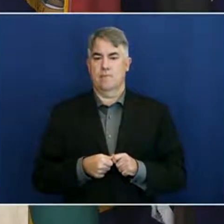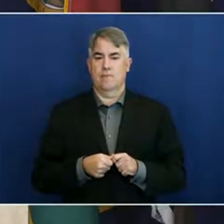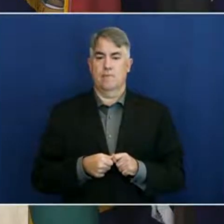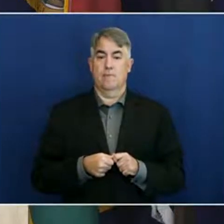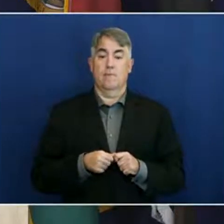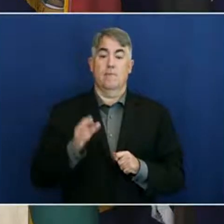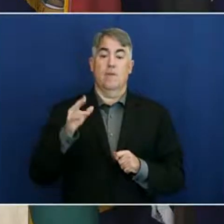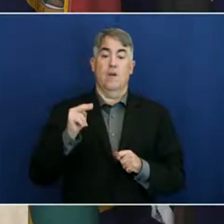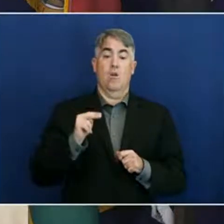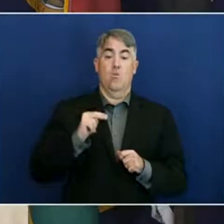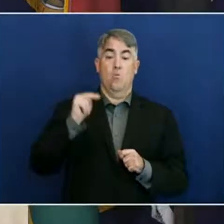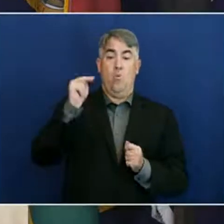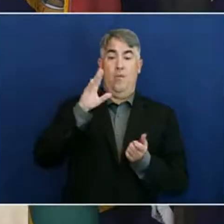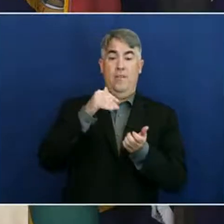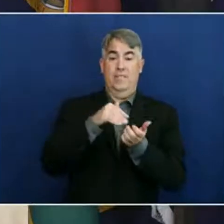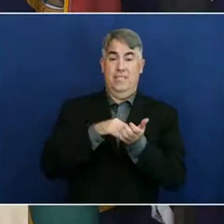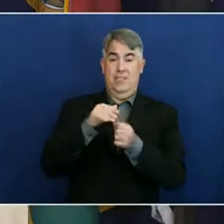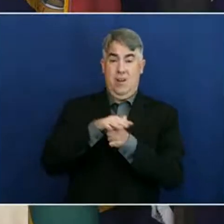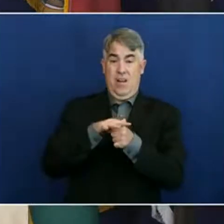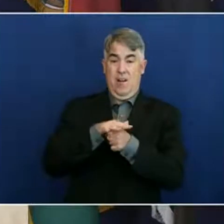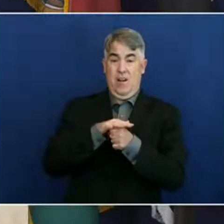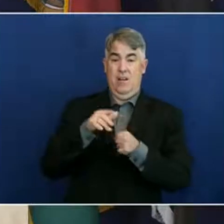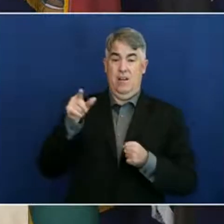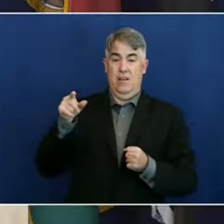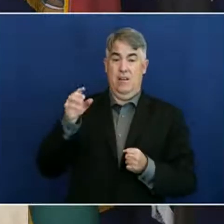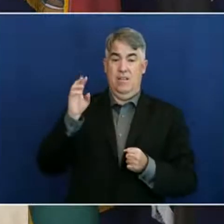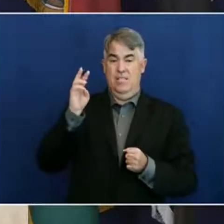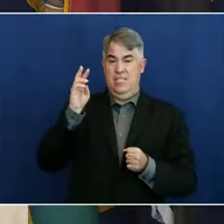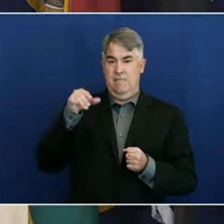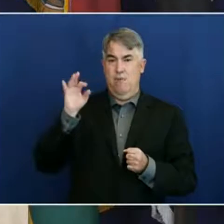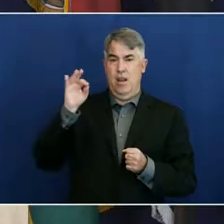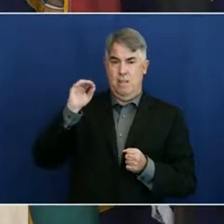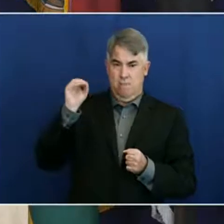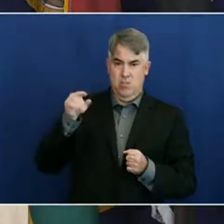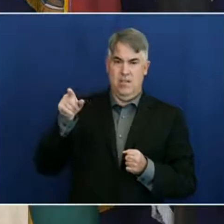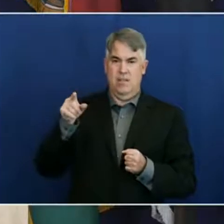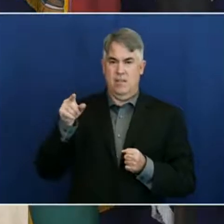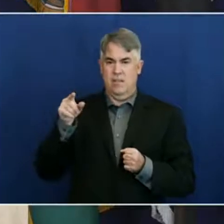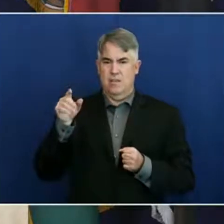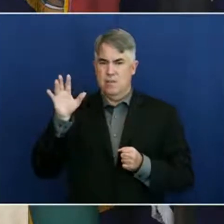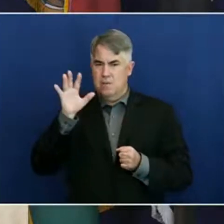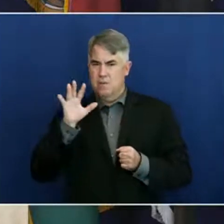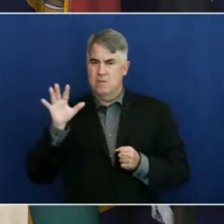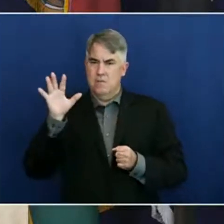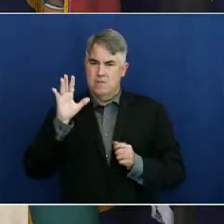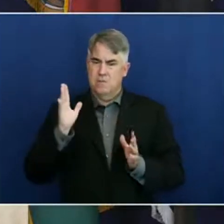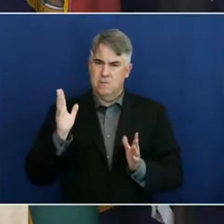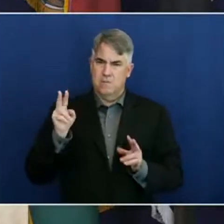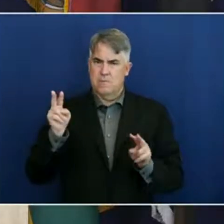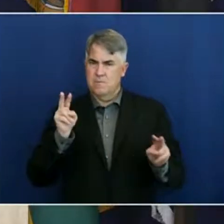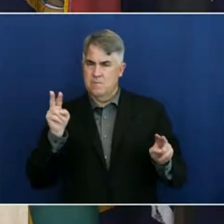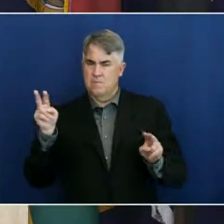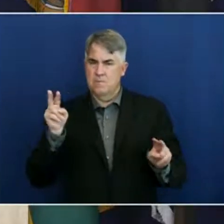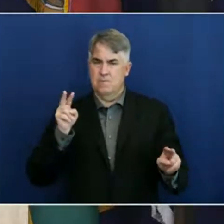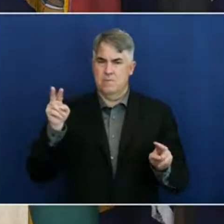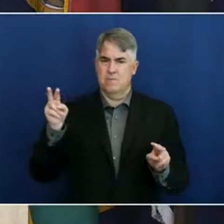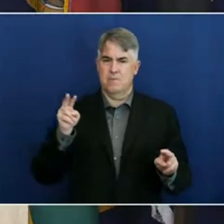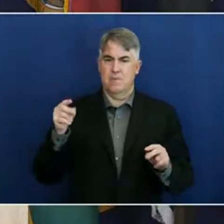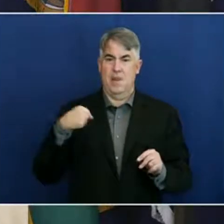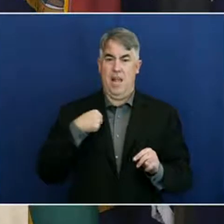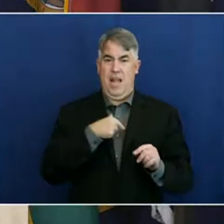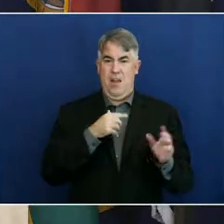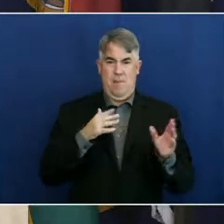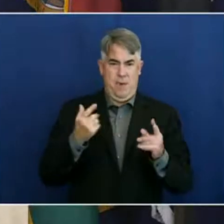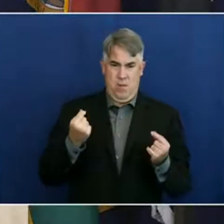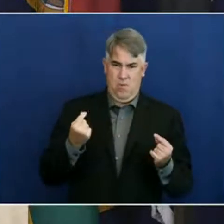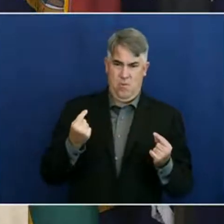North Central region with 61.9%. And the reason why I share this is because I think it's important to note that our interventions are working. And